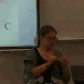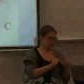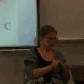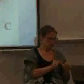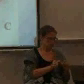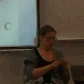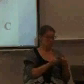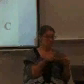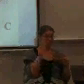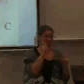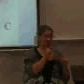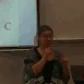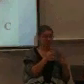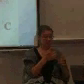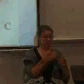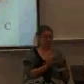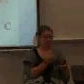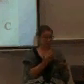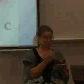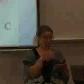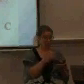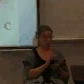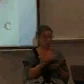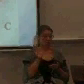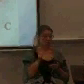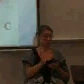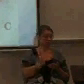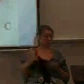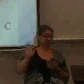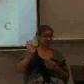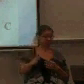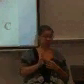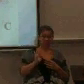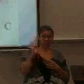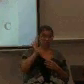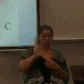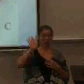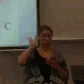Apparently, though, they've been around for as far back as we can figure. So